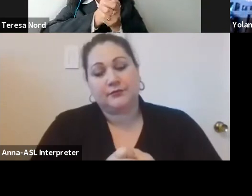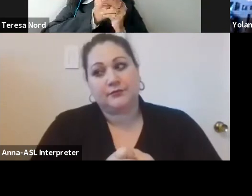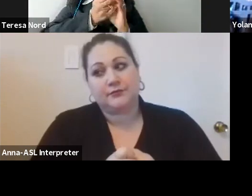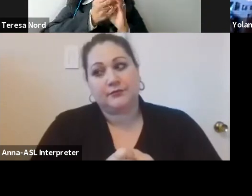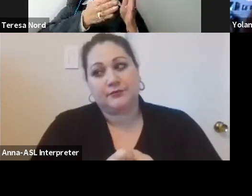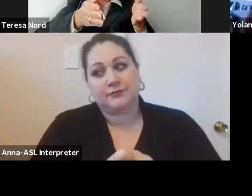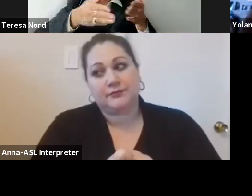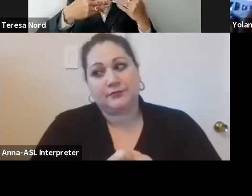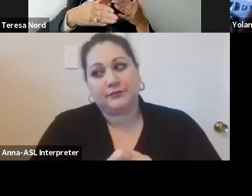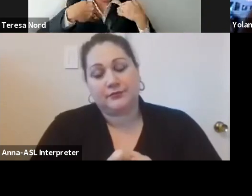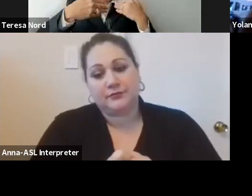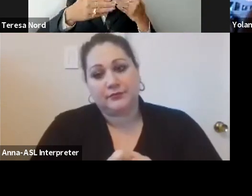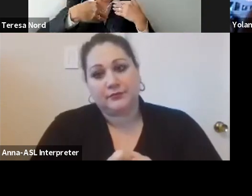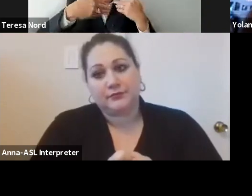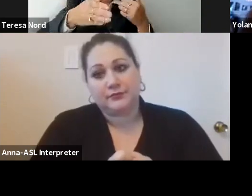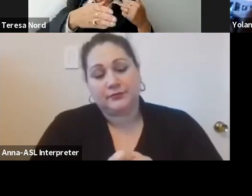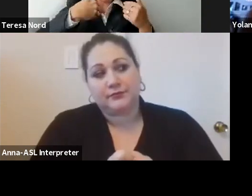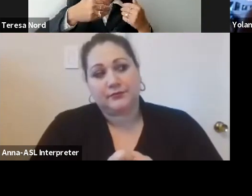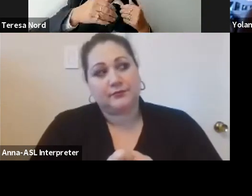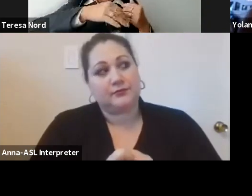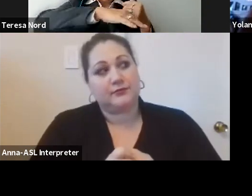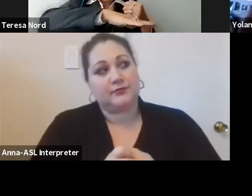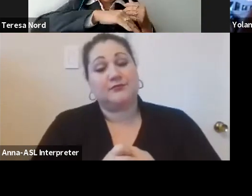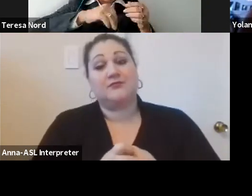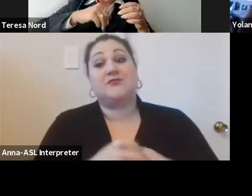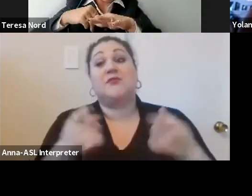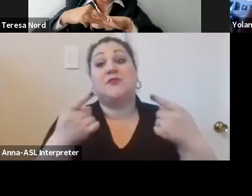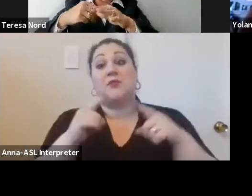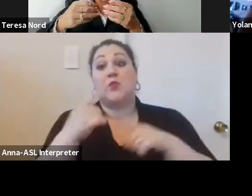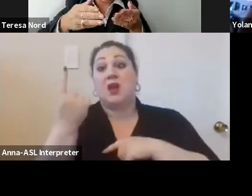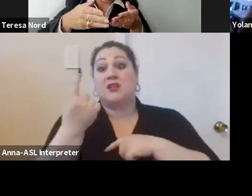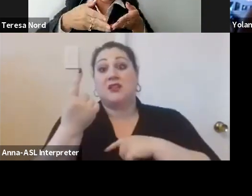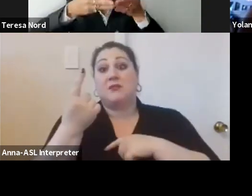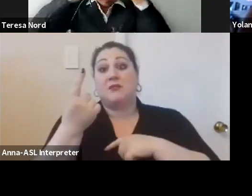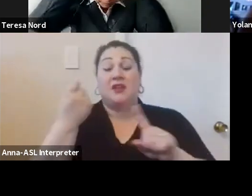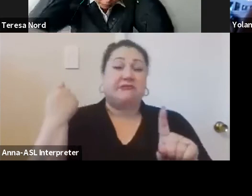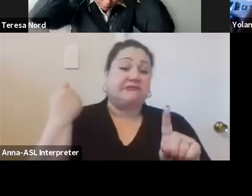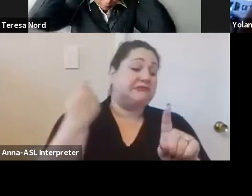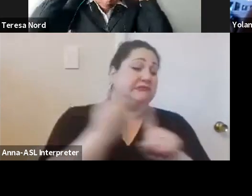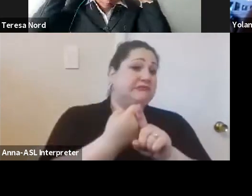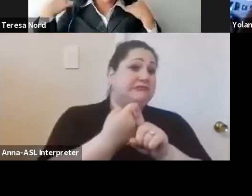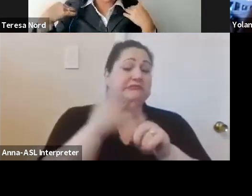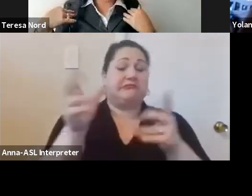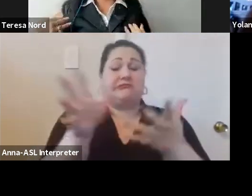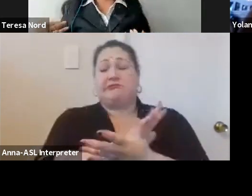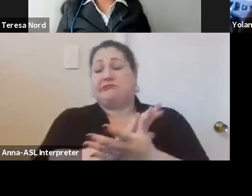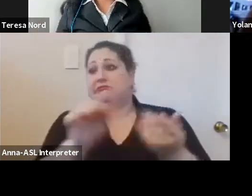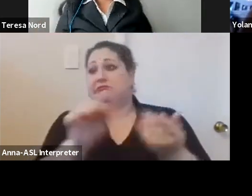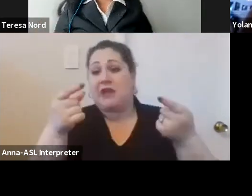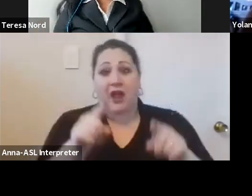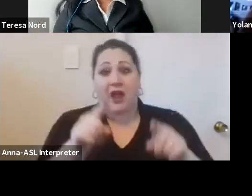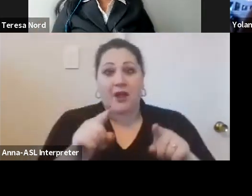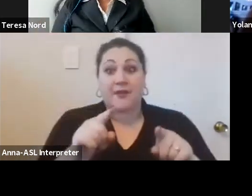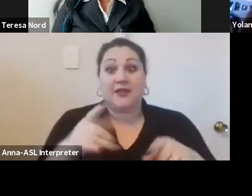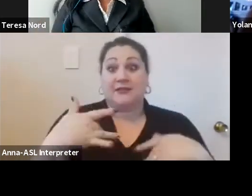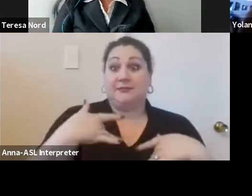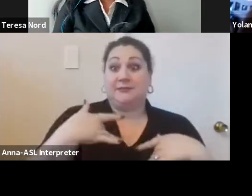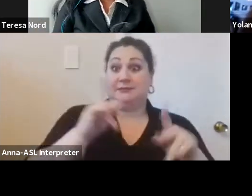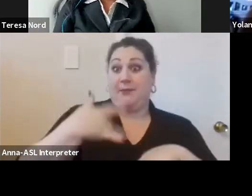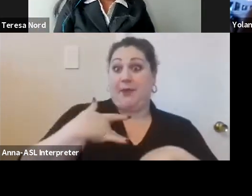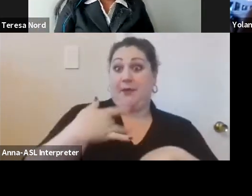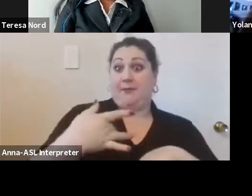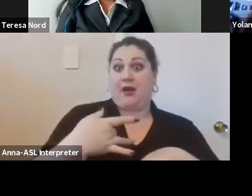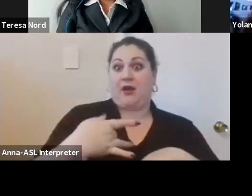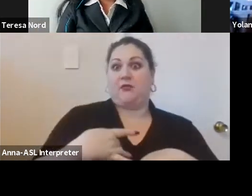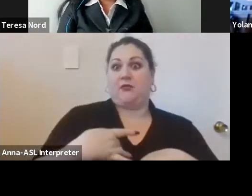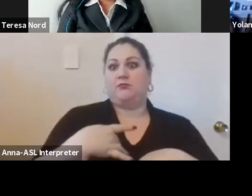atrocity is to banish it from our consciousness, right? So to deny, right? To push it down and push it